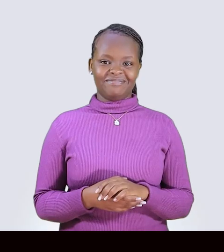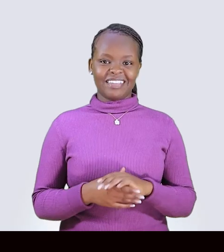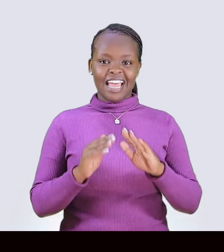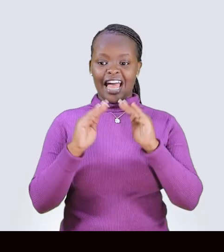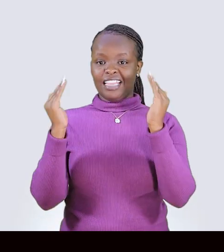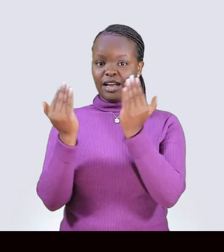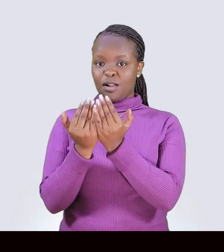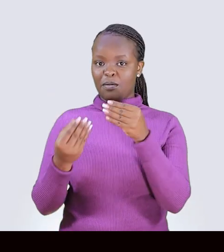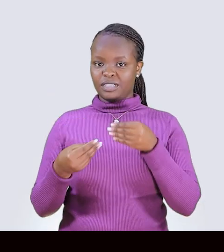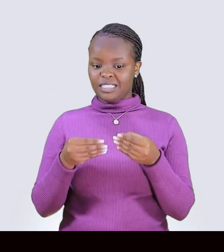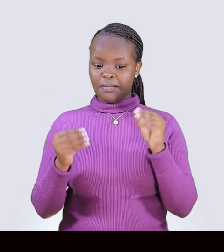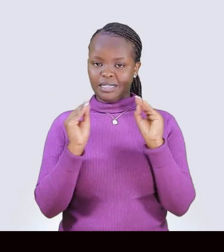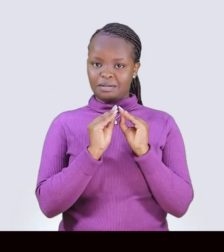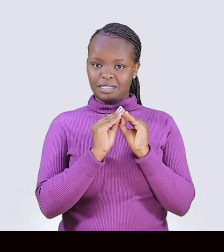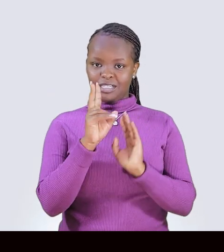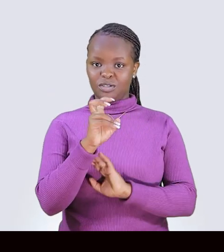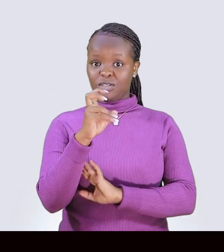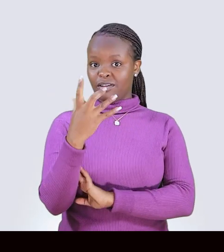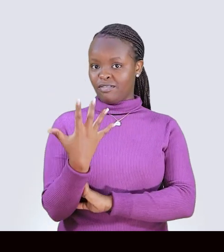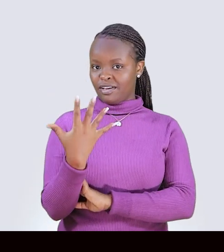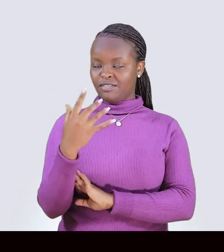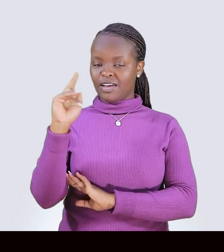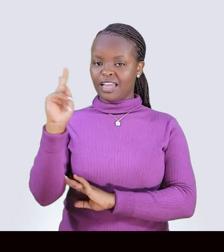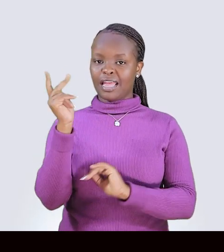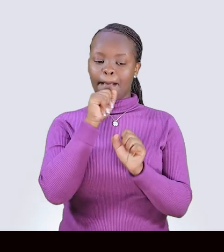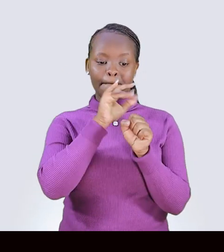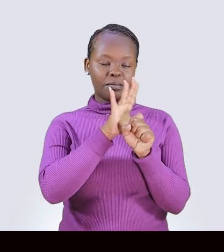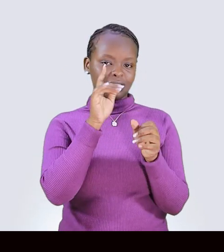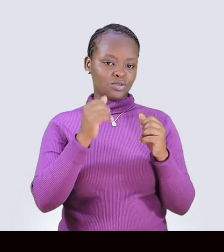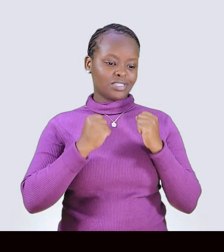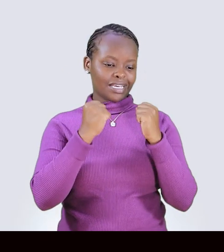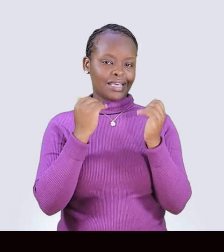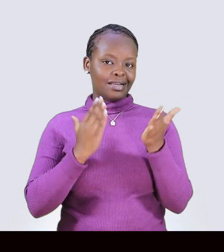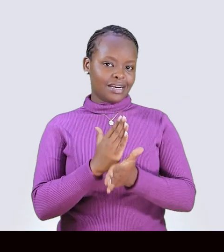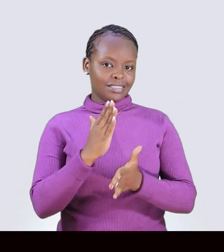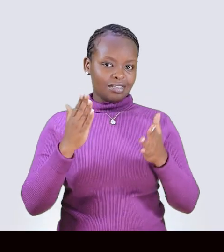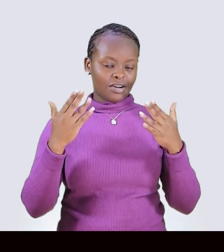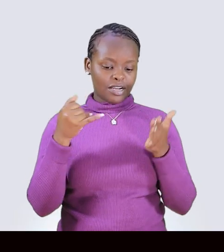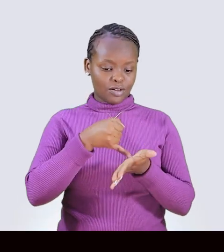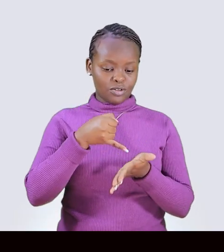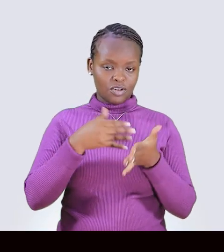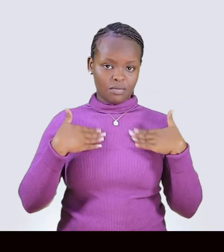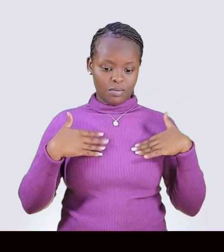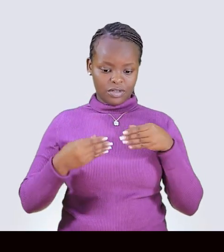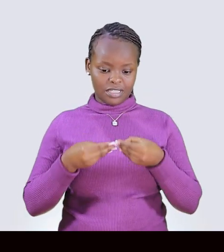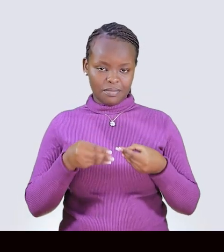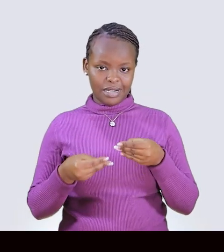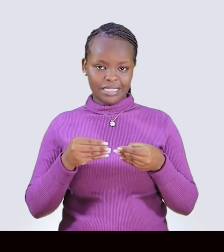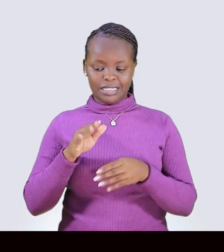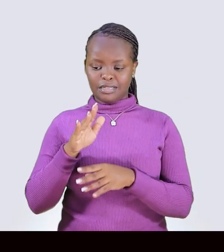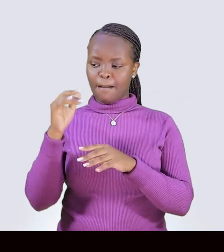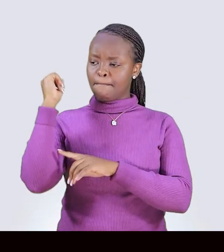At the Global Disability Summit 2025, Kenya pledged to strengthen the rights and inclusion of persons with disabilities in areas